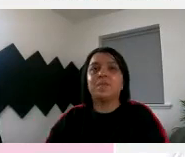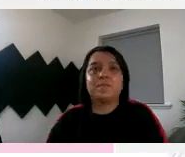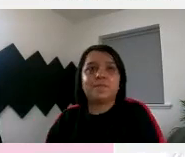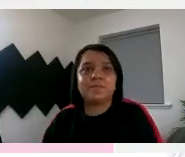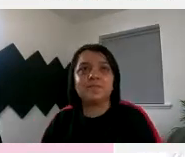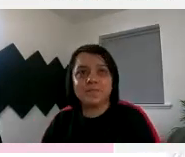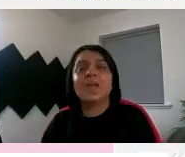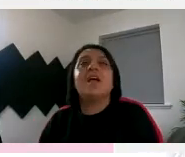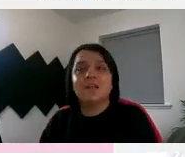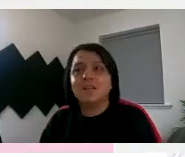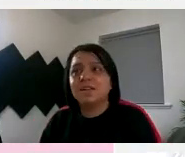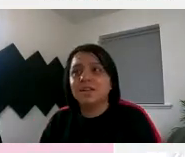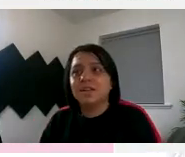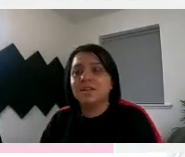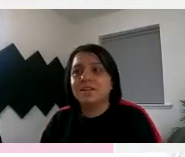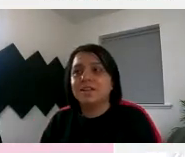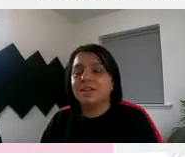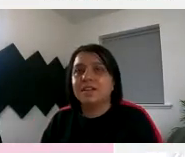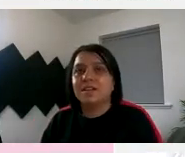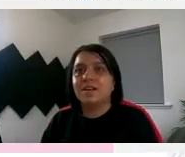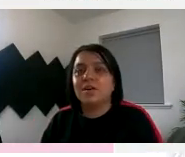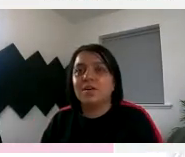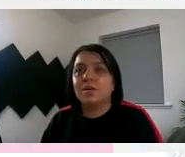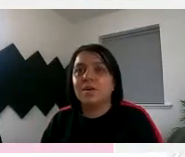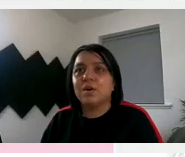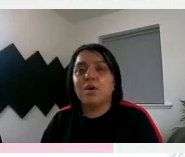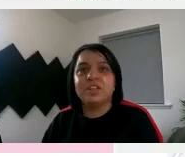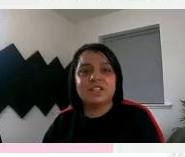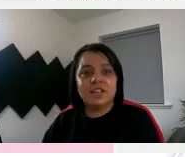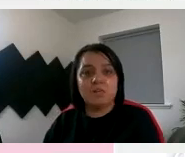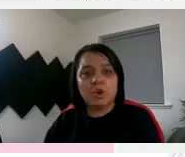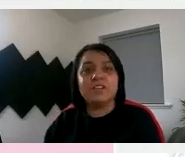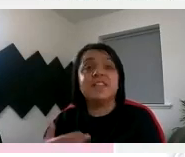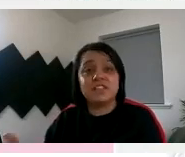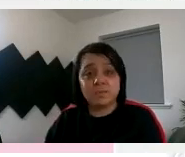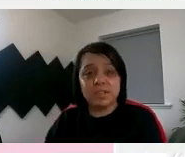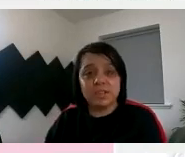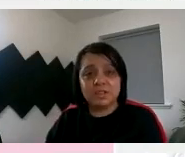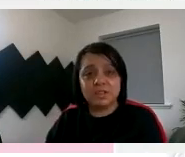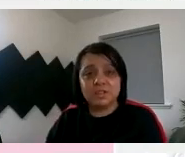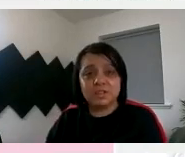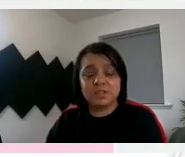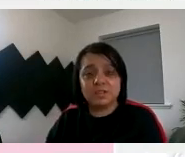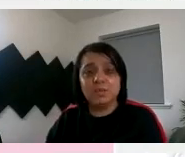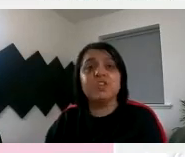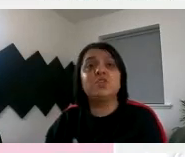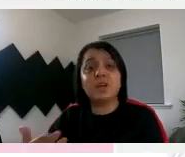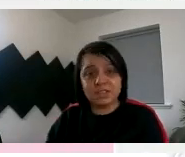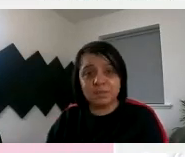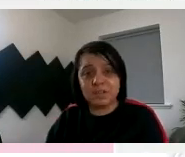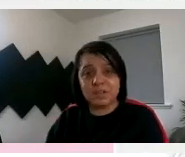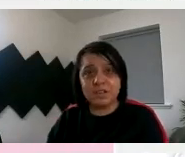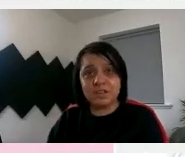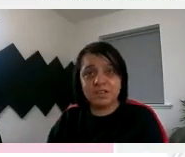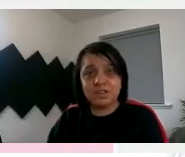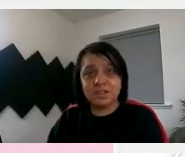check something. That's the same in America and the Britain as well. Or they could say, we're going to see something. I'm going to look at